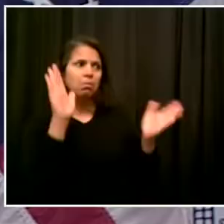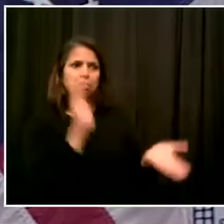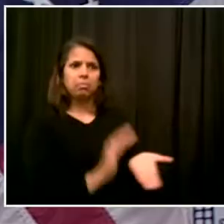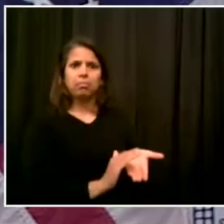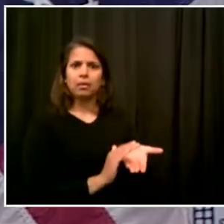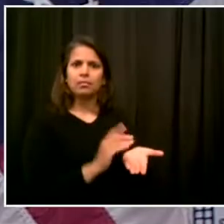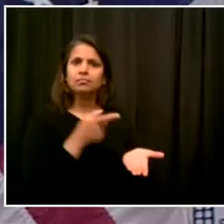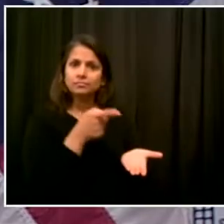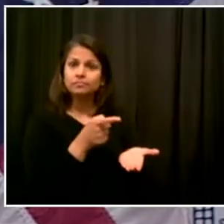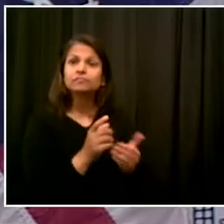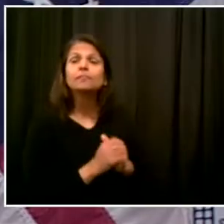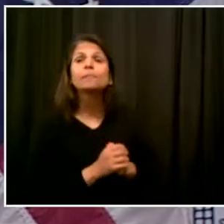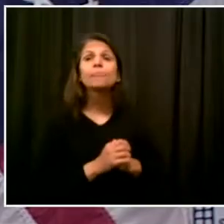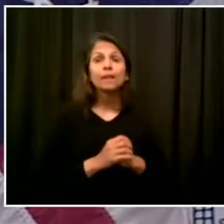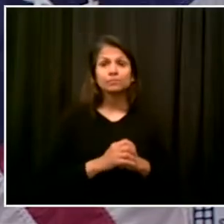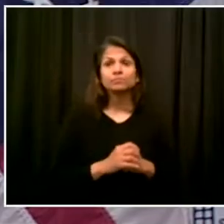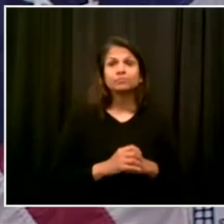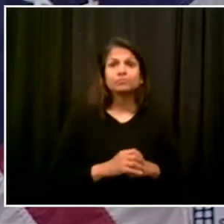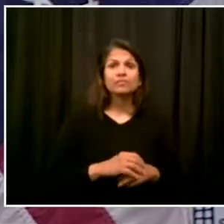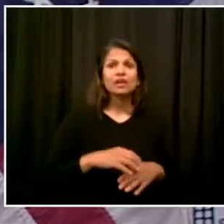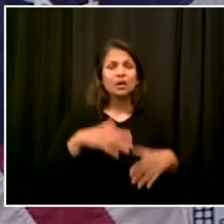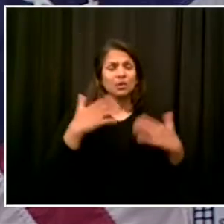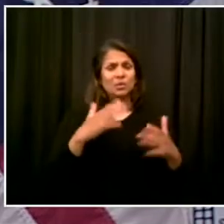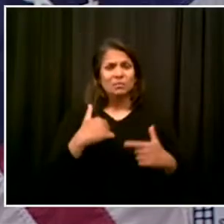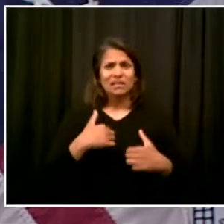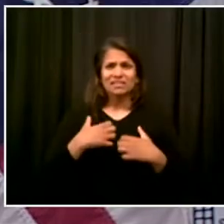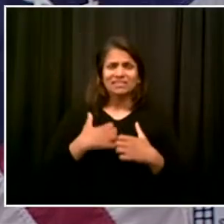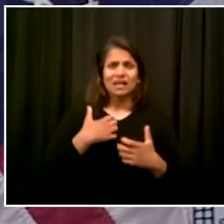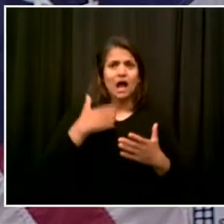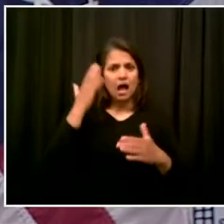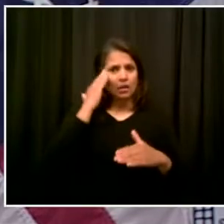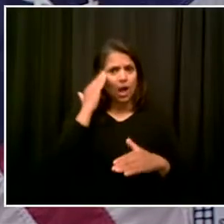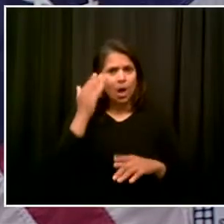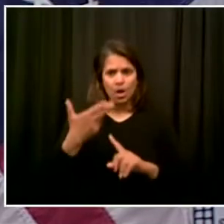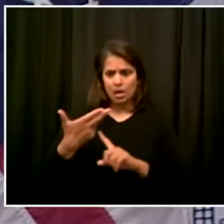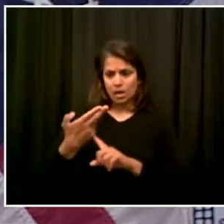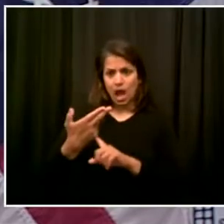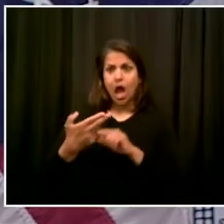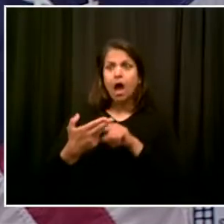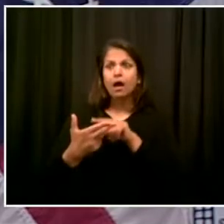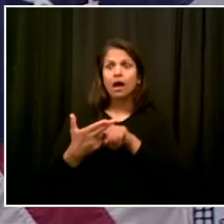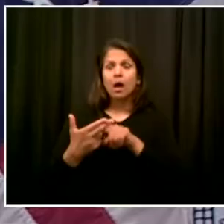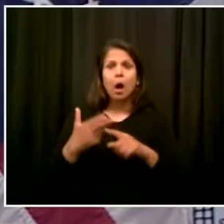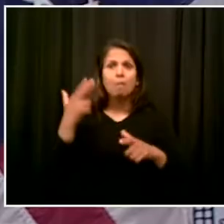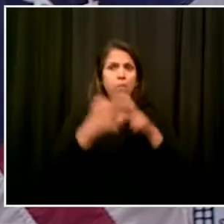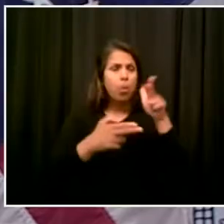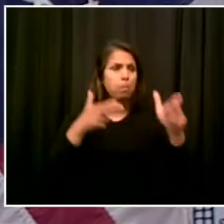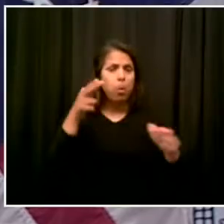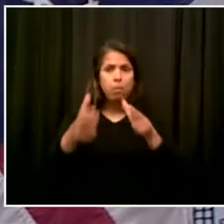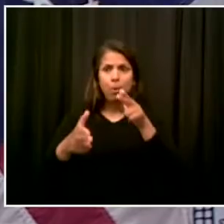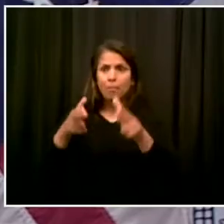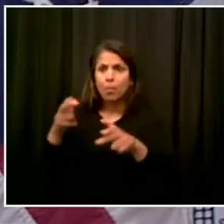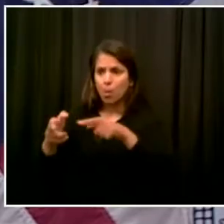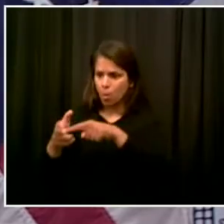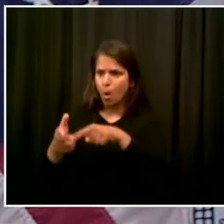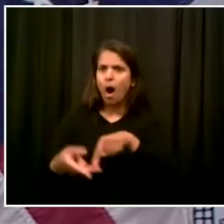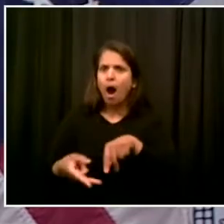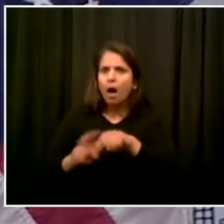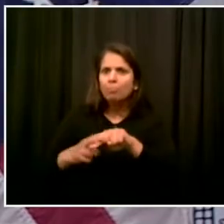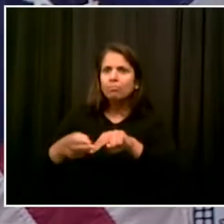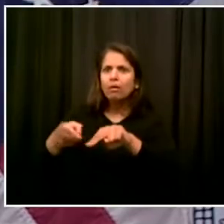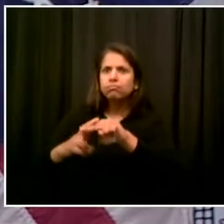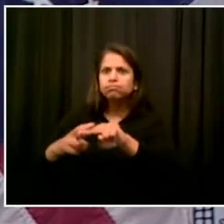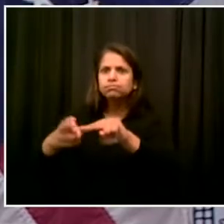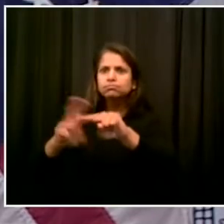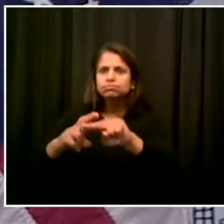in particular, and obviously troubling numbers in terms of murder and other crucial crime categories. But I'm looking at that shooting number because that's the one that's